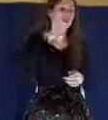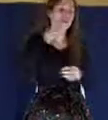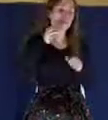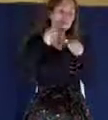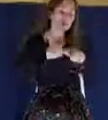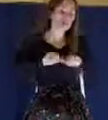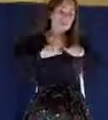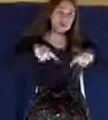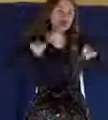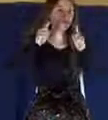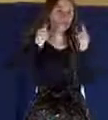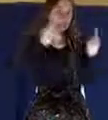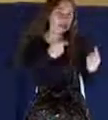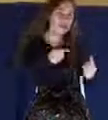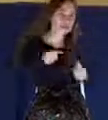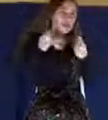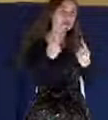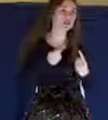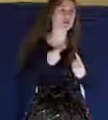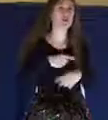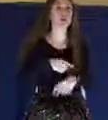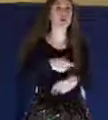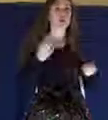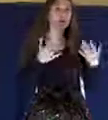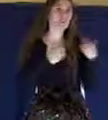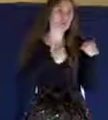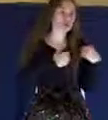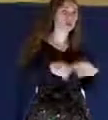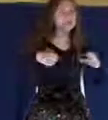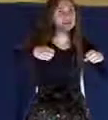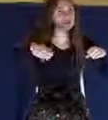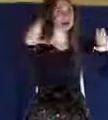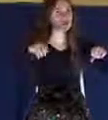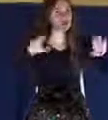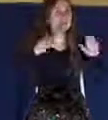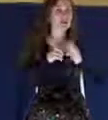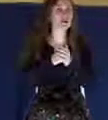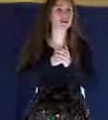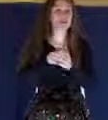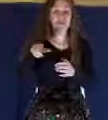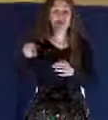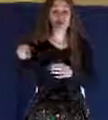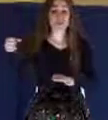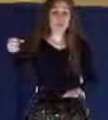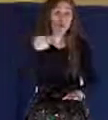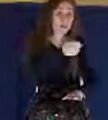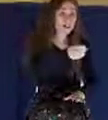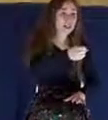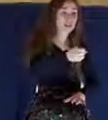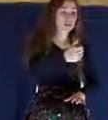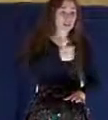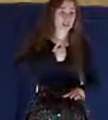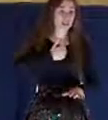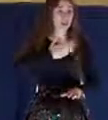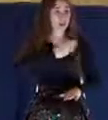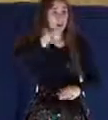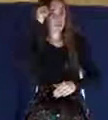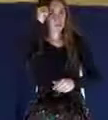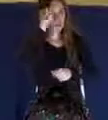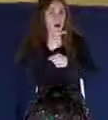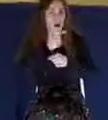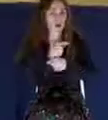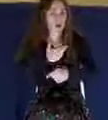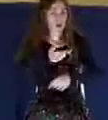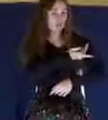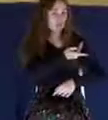bore many burdens. She sacrificed to put him and his brother through a Christian school. No mother could have a more loving and dutiful son than